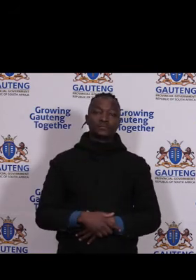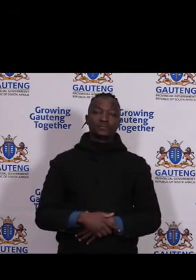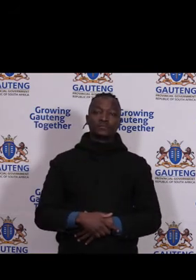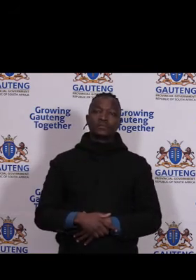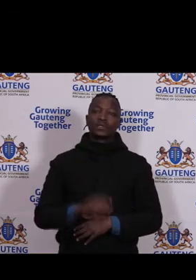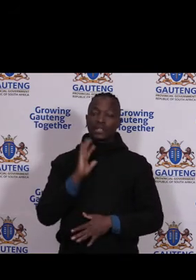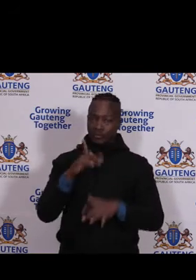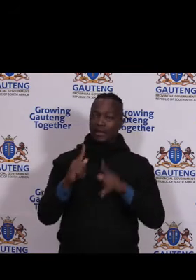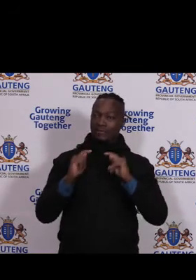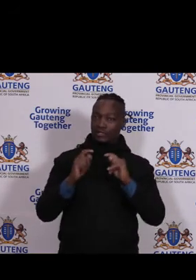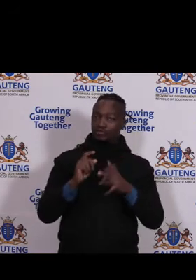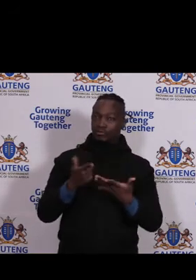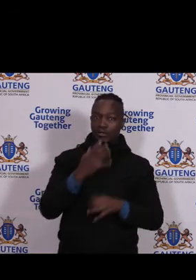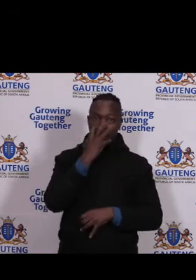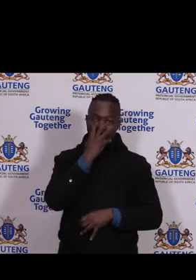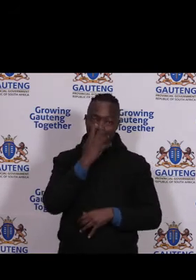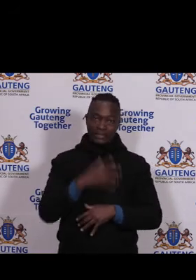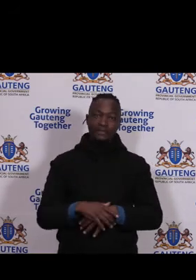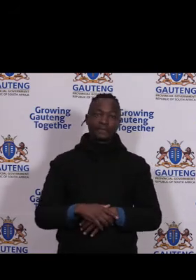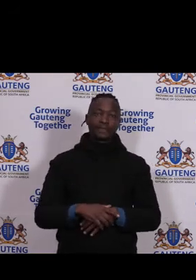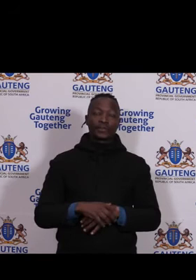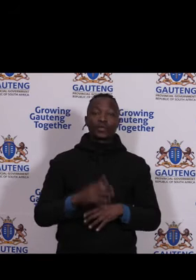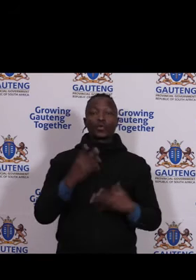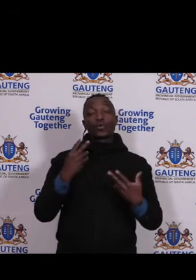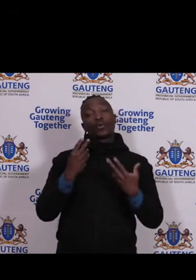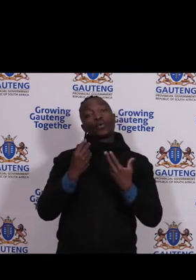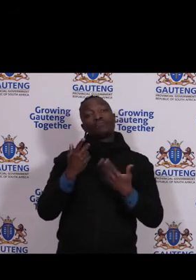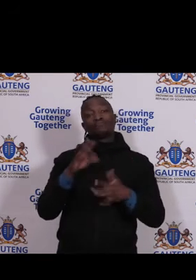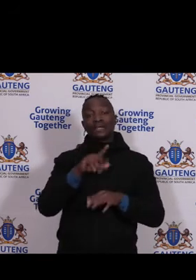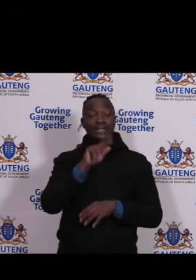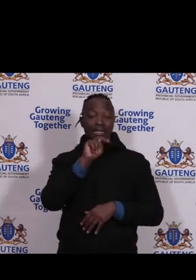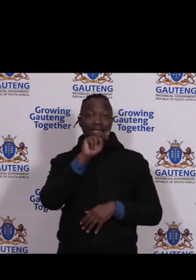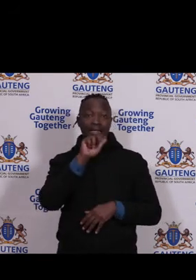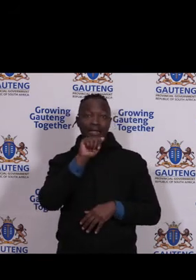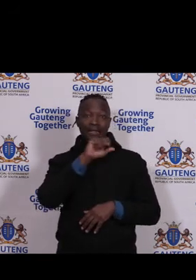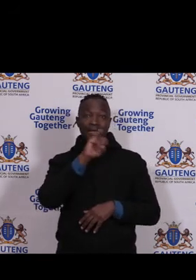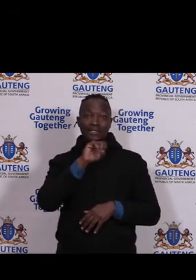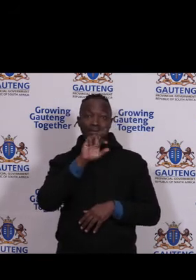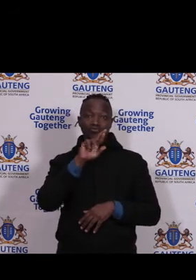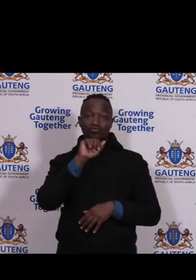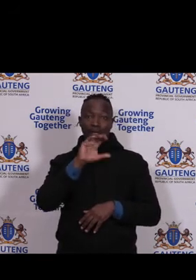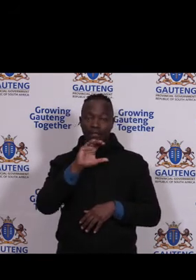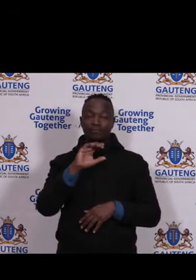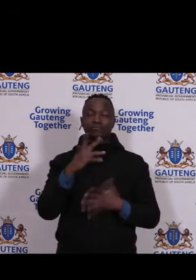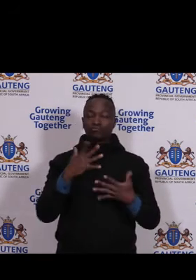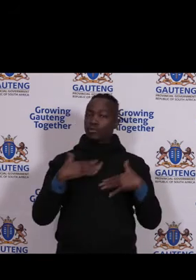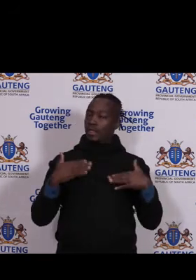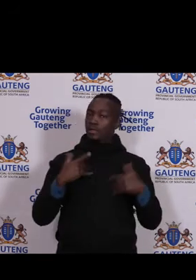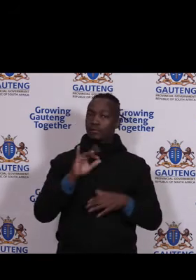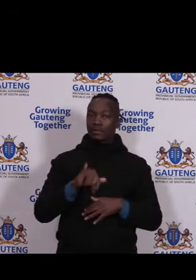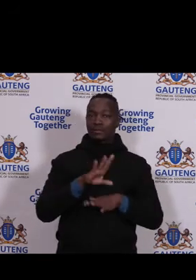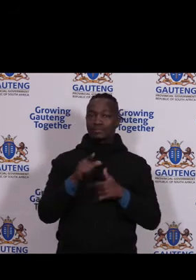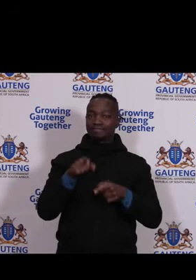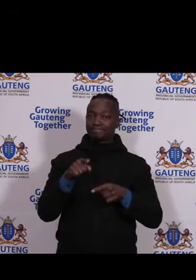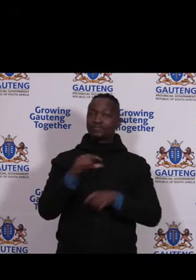mode of treatment that is there. And with our field hospital in Nasrec, we are quite happy to indicate that the active